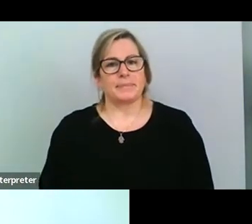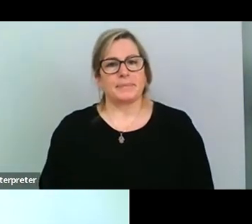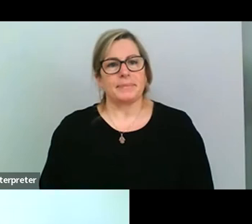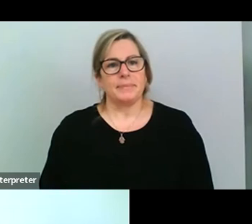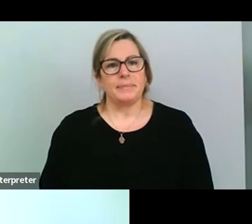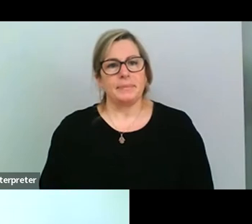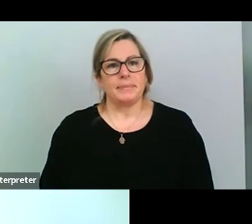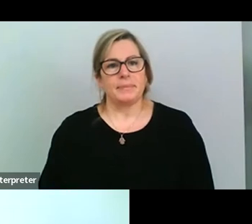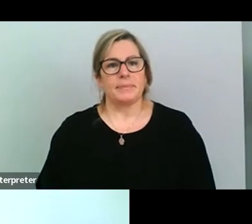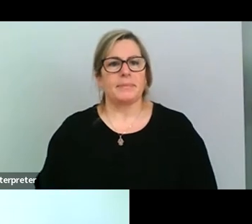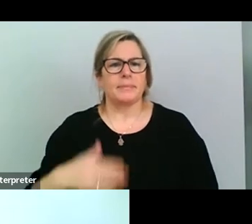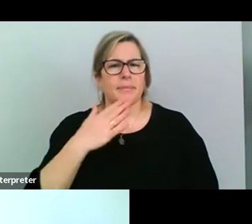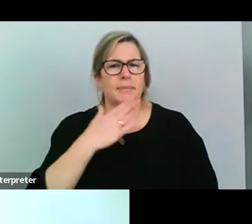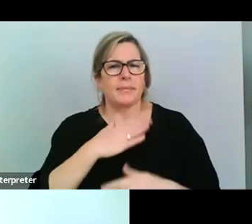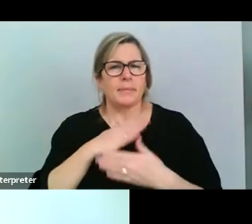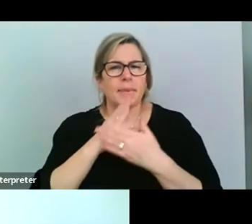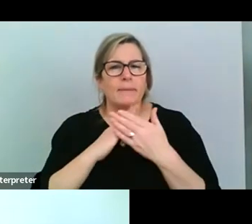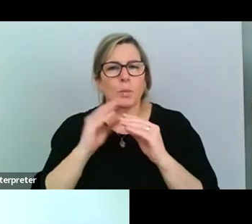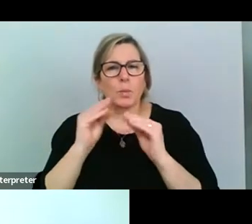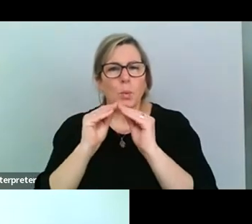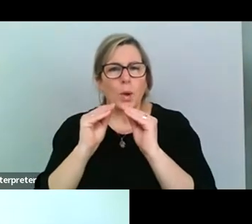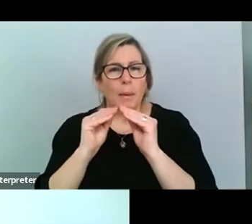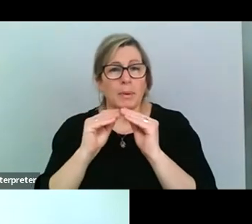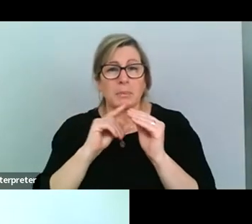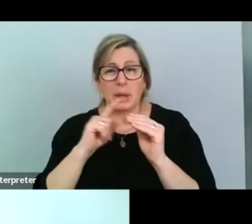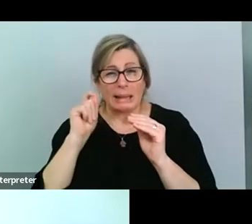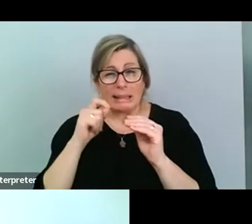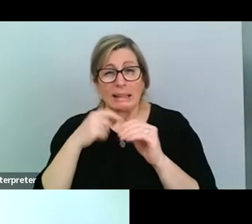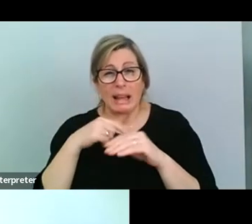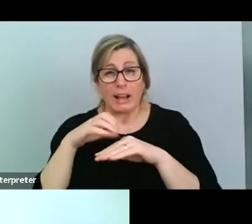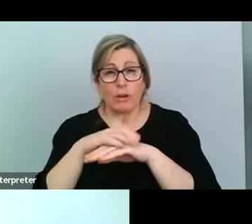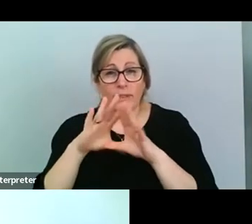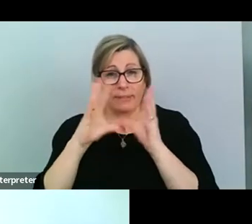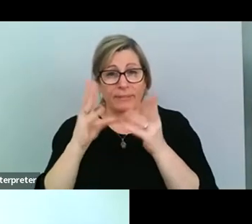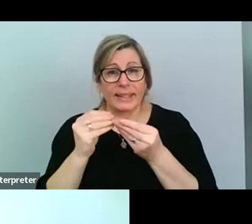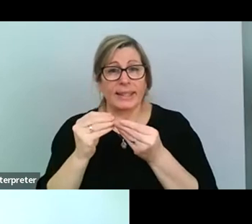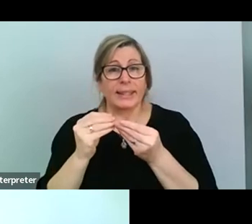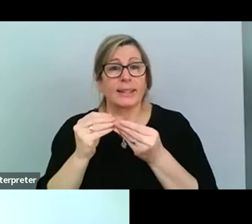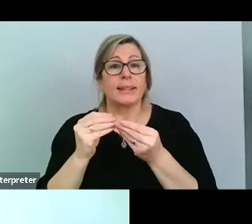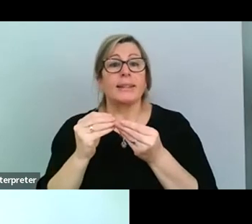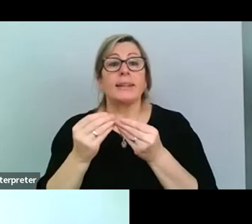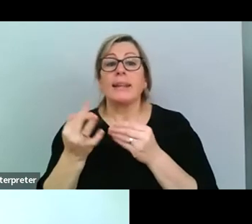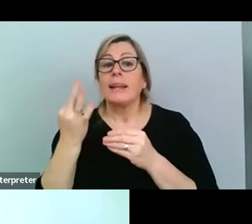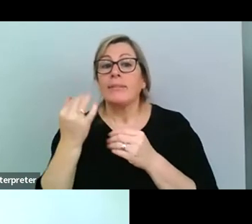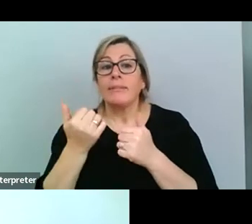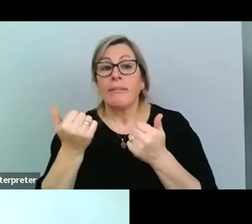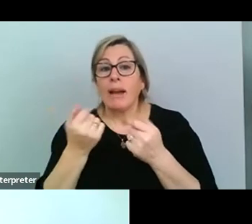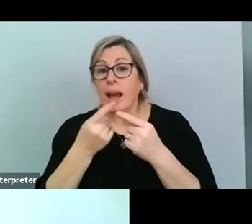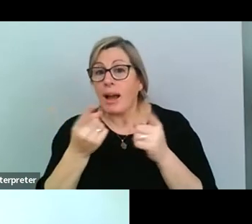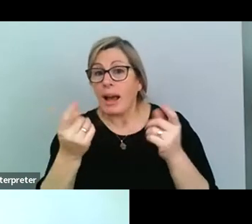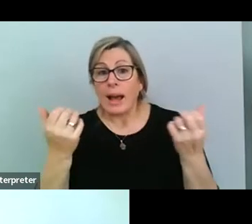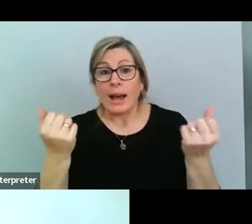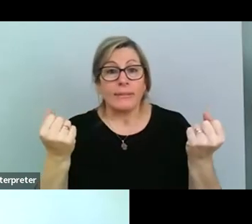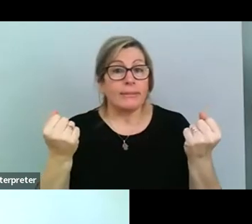Okay, just a few comments coming in, but I think that's mostly everything. If anybody does have